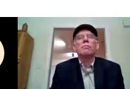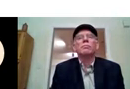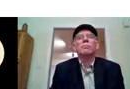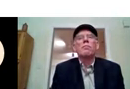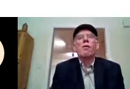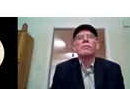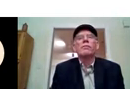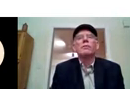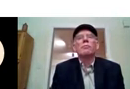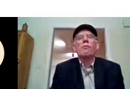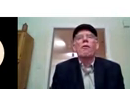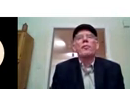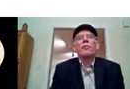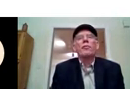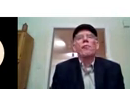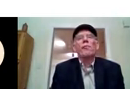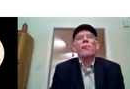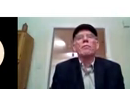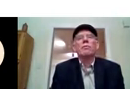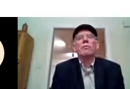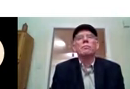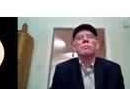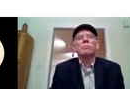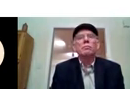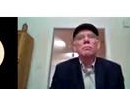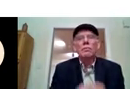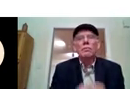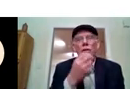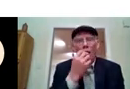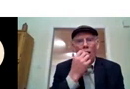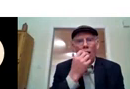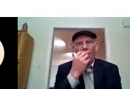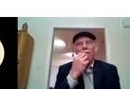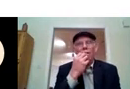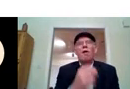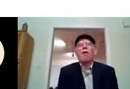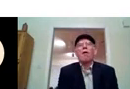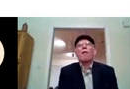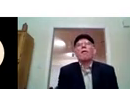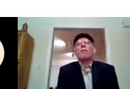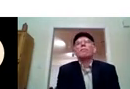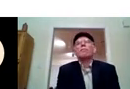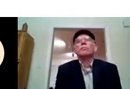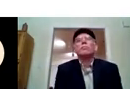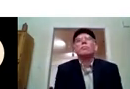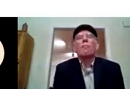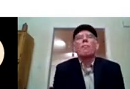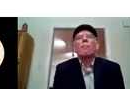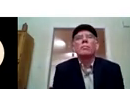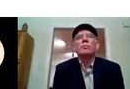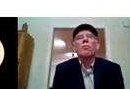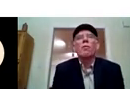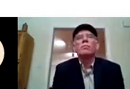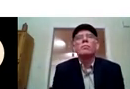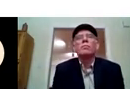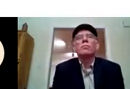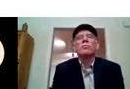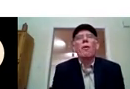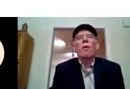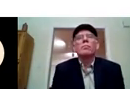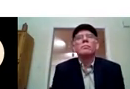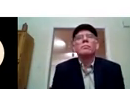at a 1.2, it wouldn't look the way the Mosaic would look. It wouldn't look like the Mill